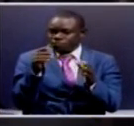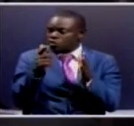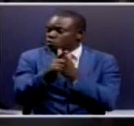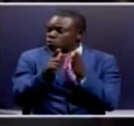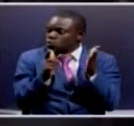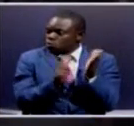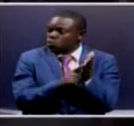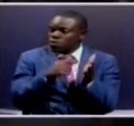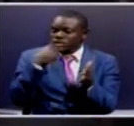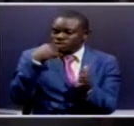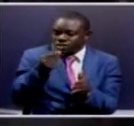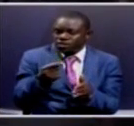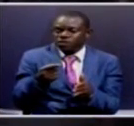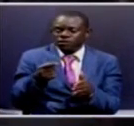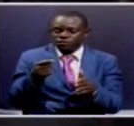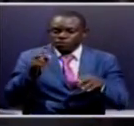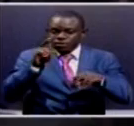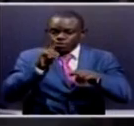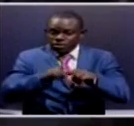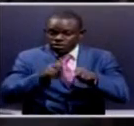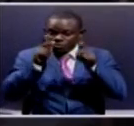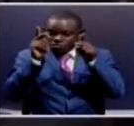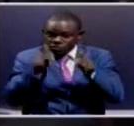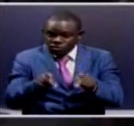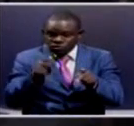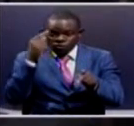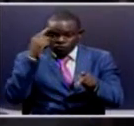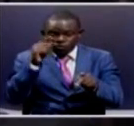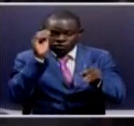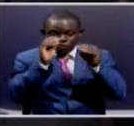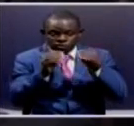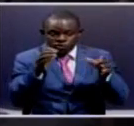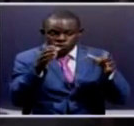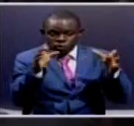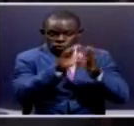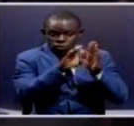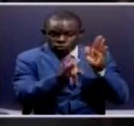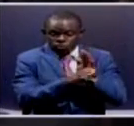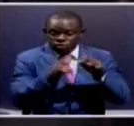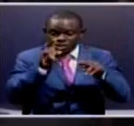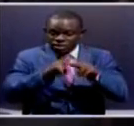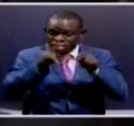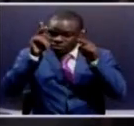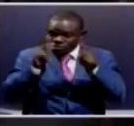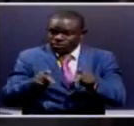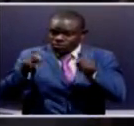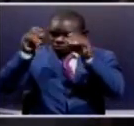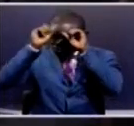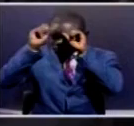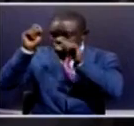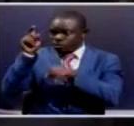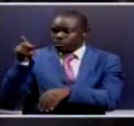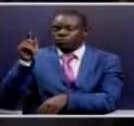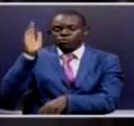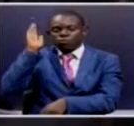chairperson, then you can say, but it's being, the president can choose his friend. But if the